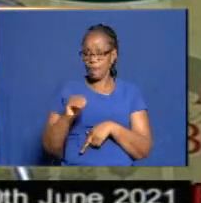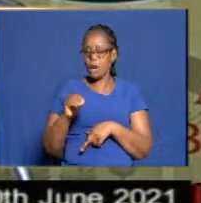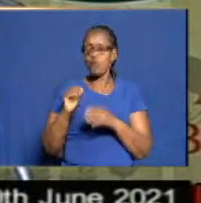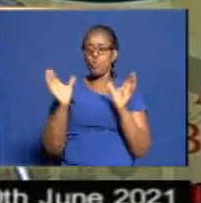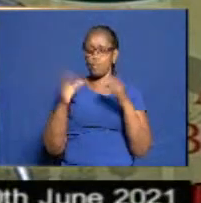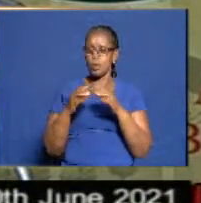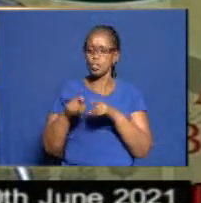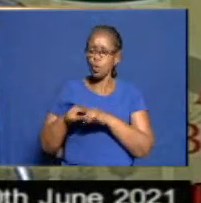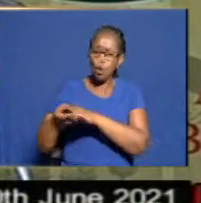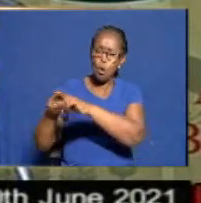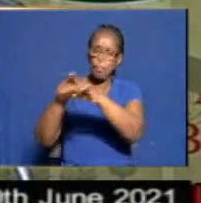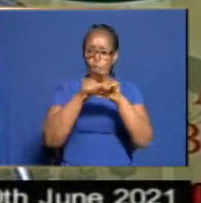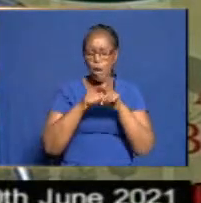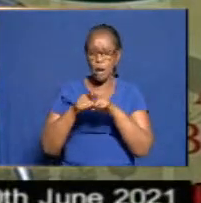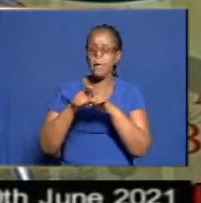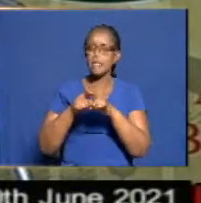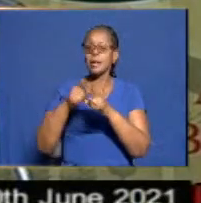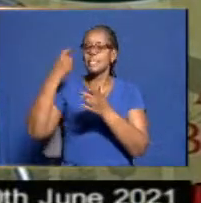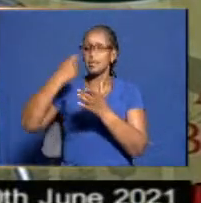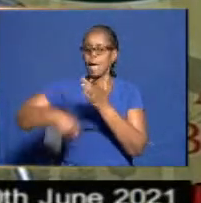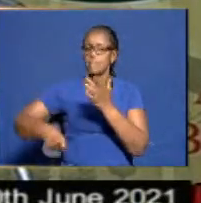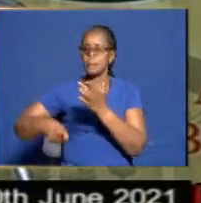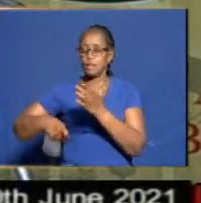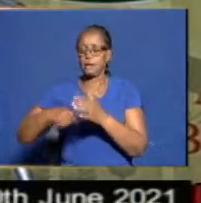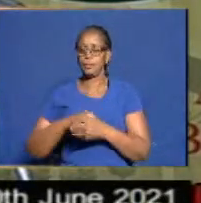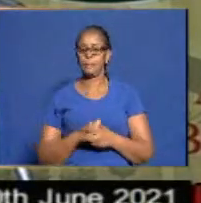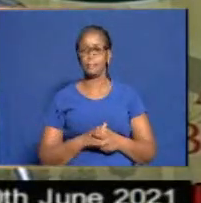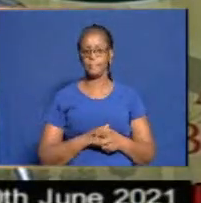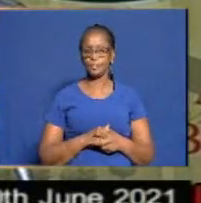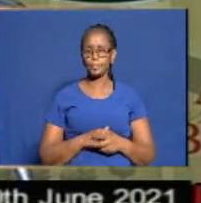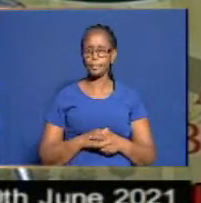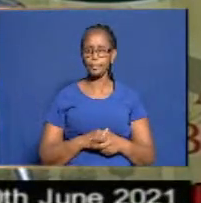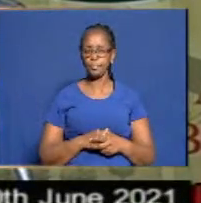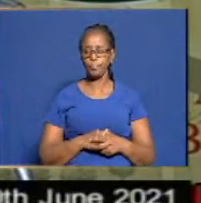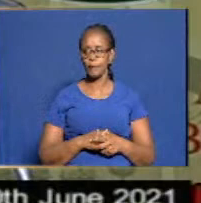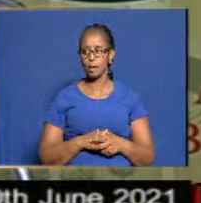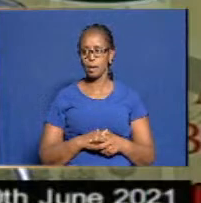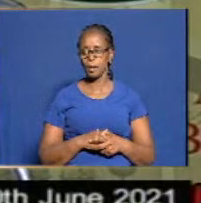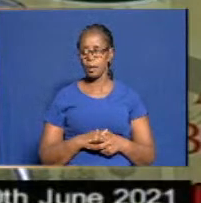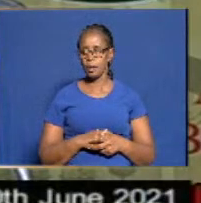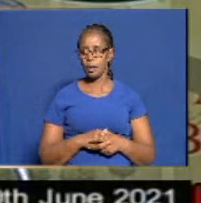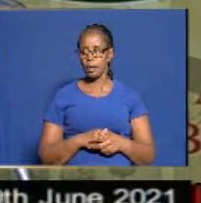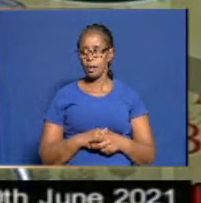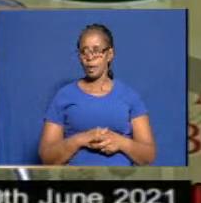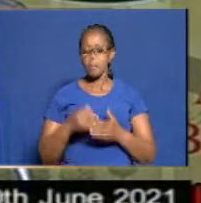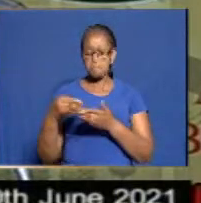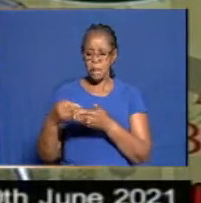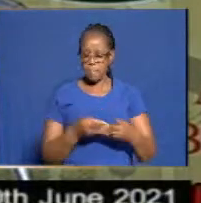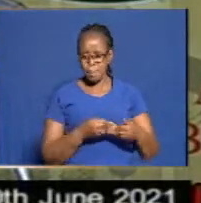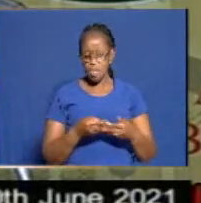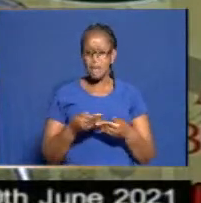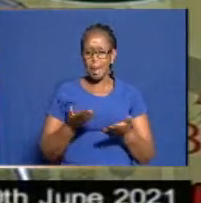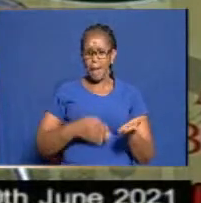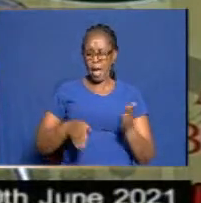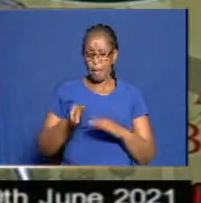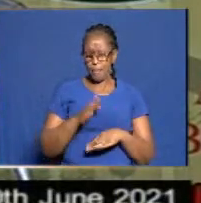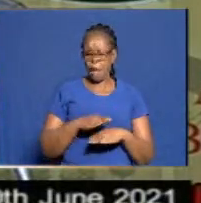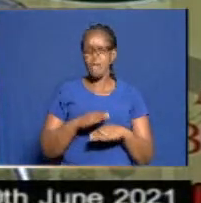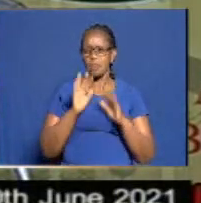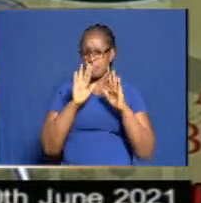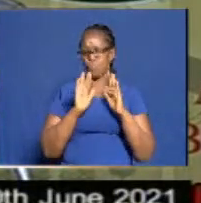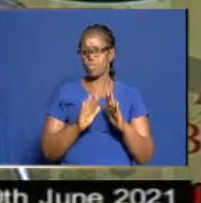Tariff. Mr. Speaker, baby diapers are essential products and there is need to supply them at affordable